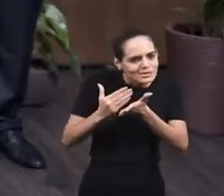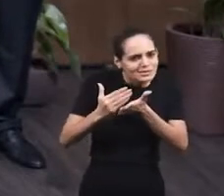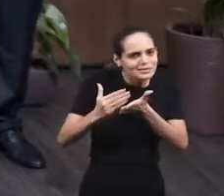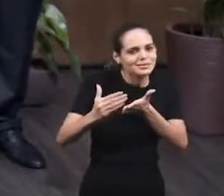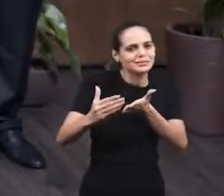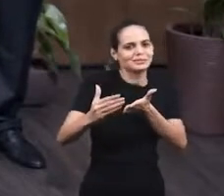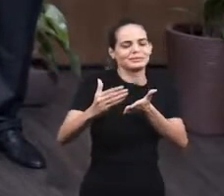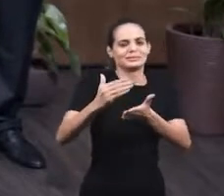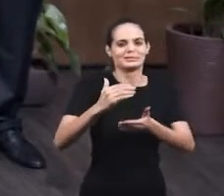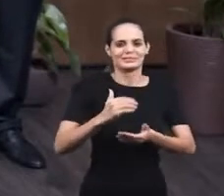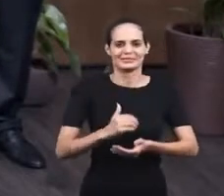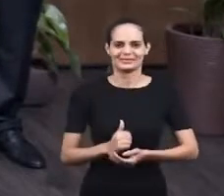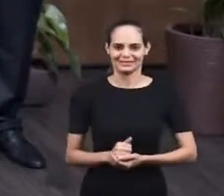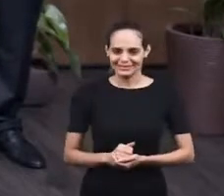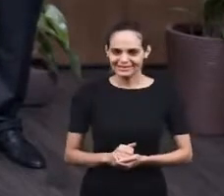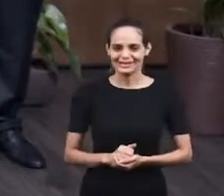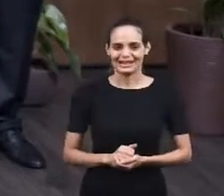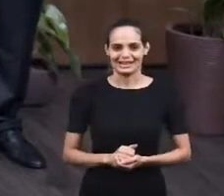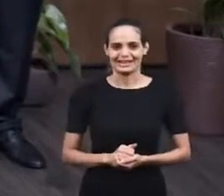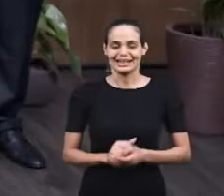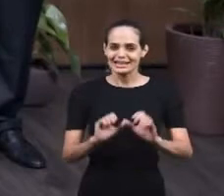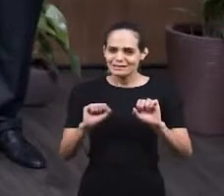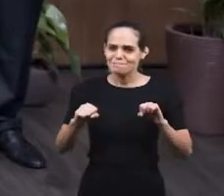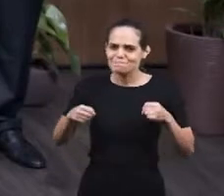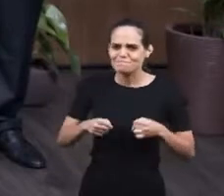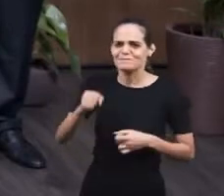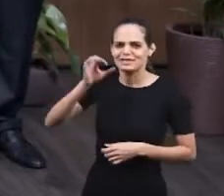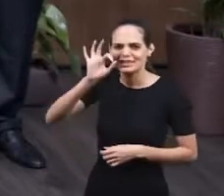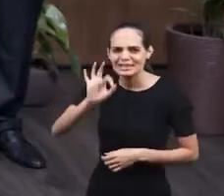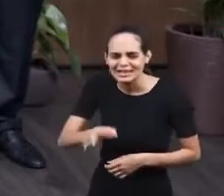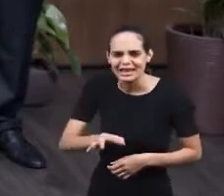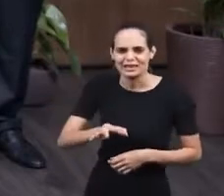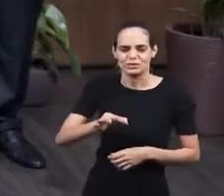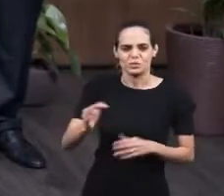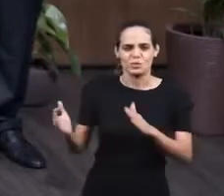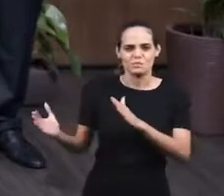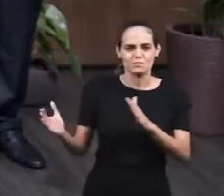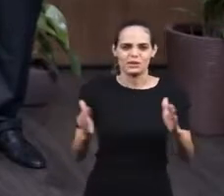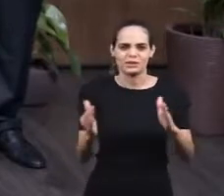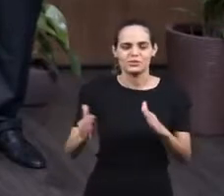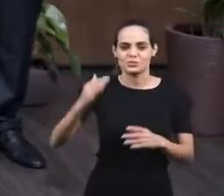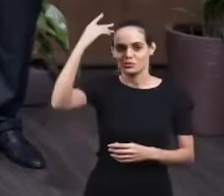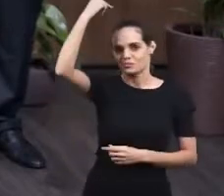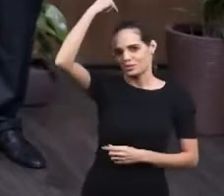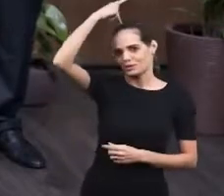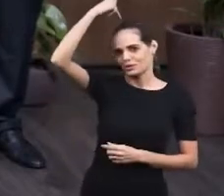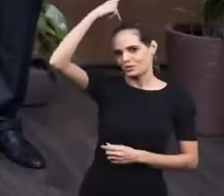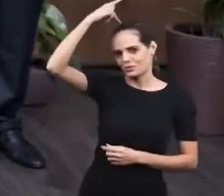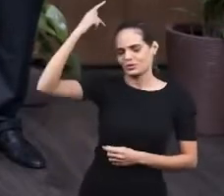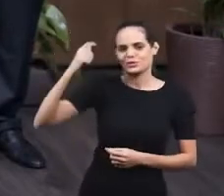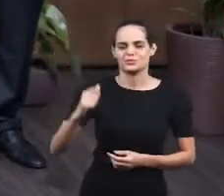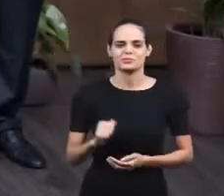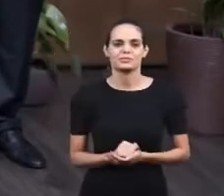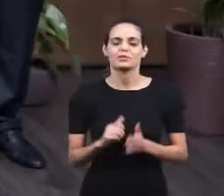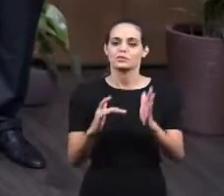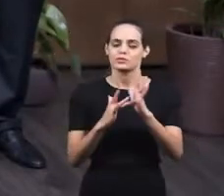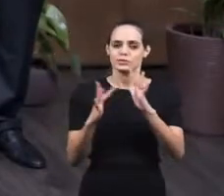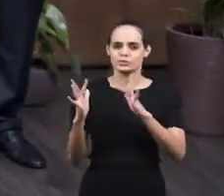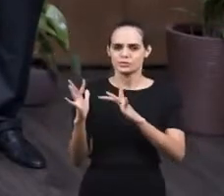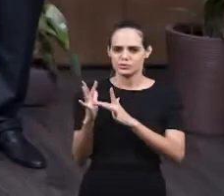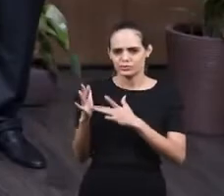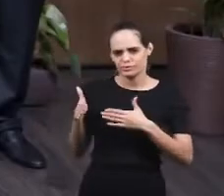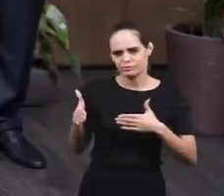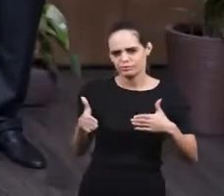built and that would be consolidated in the Pentecost. Jesus was in his